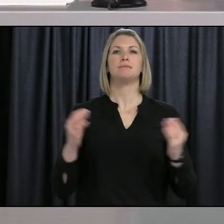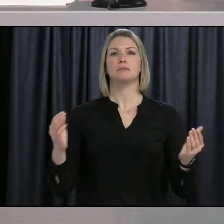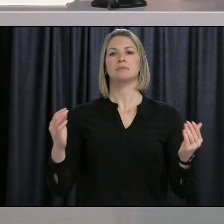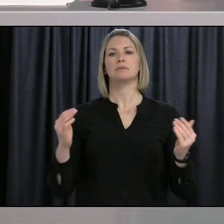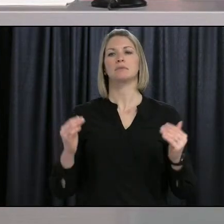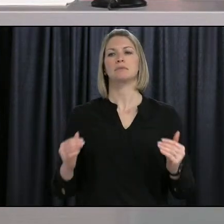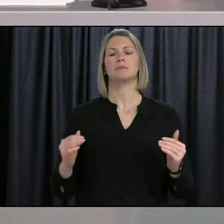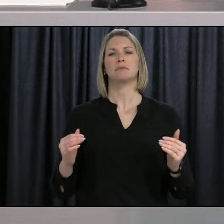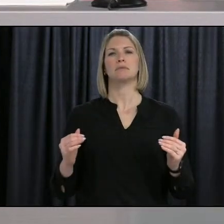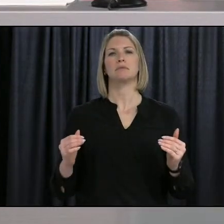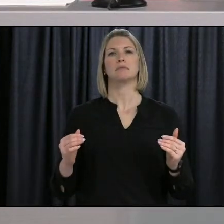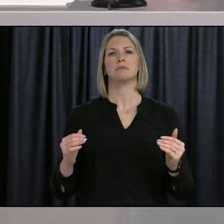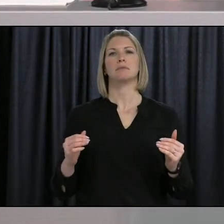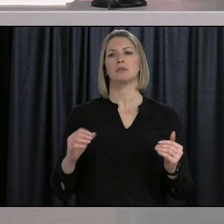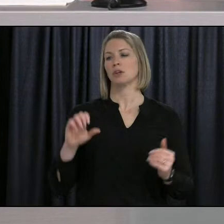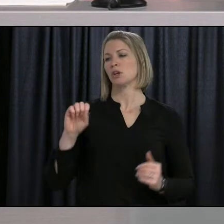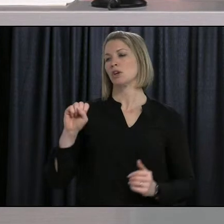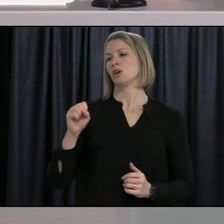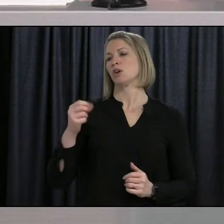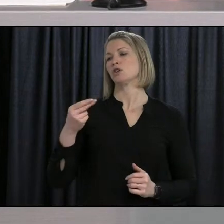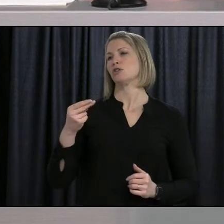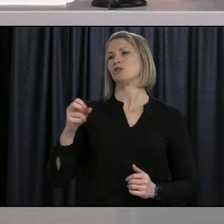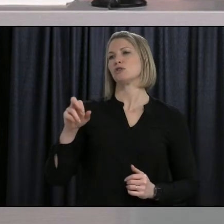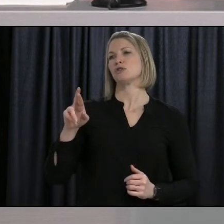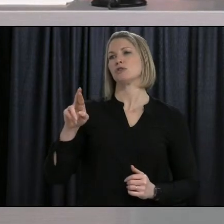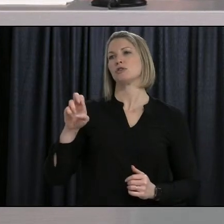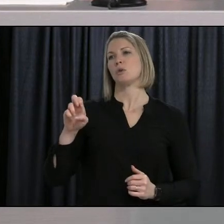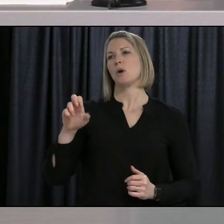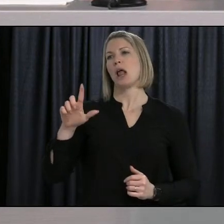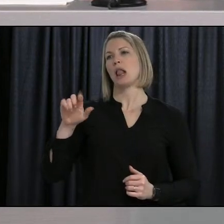questions are from Roger Bill with the Shoreline News. Please go ahead.